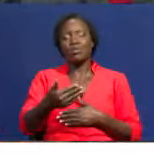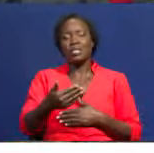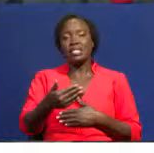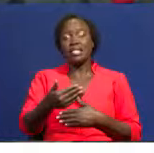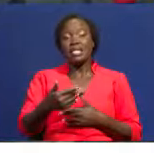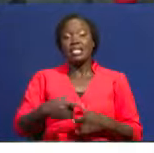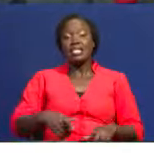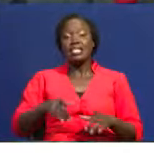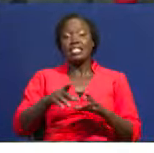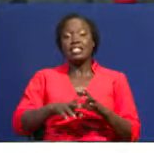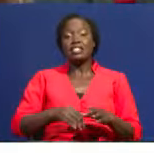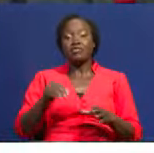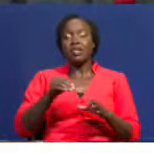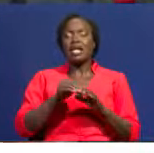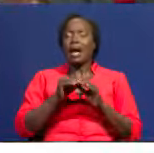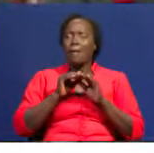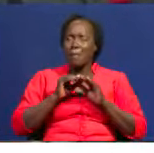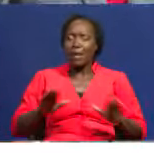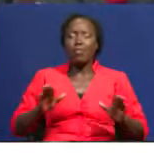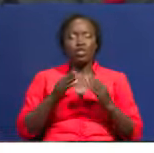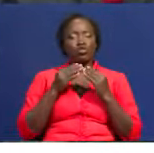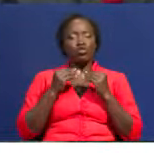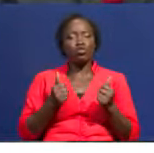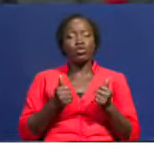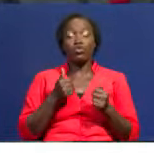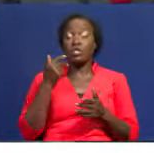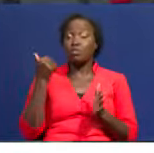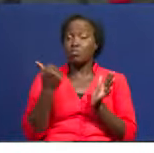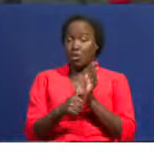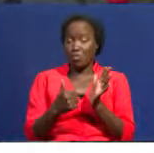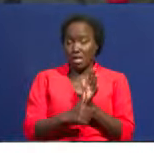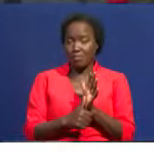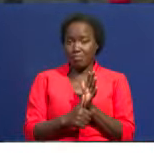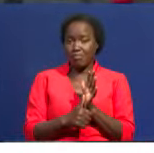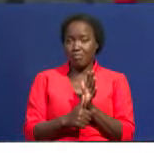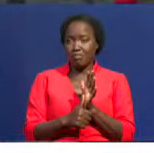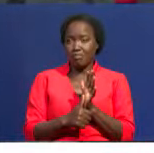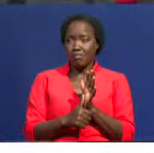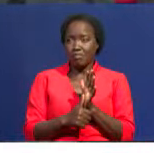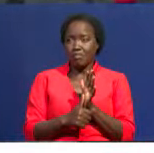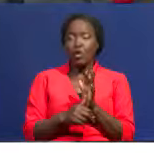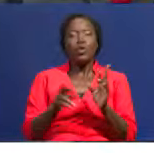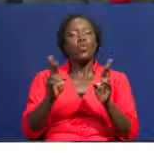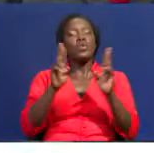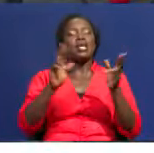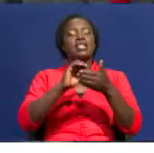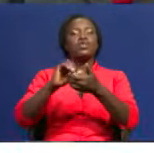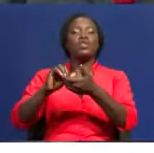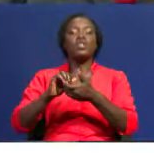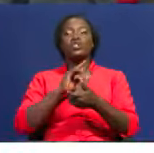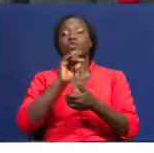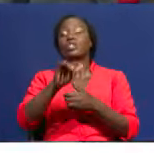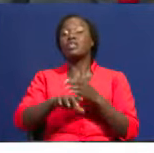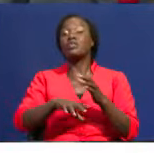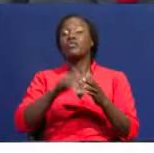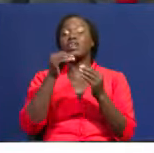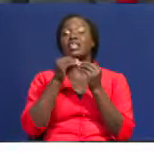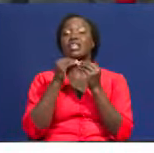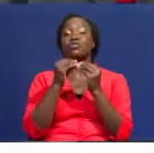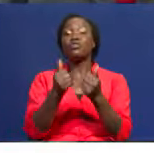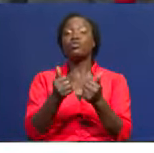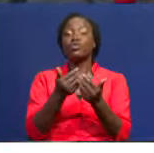Let us find a lasting solution to this problem. We are ready to engage so that we find a